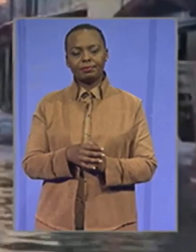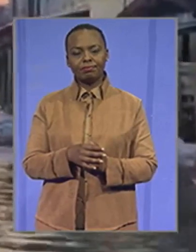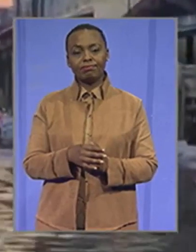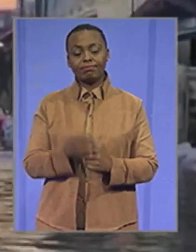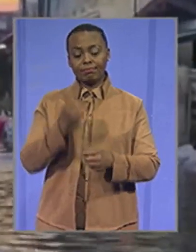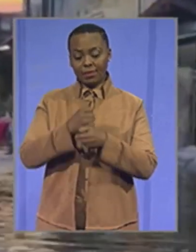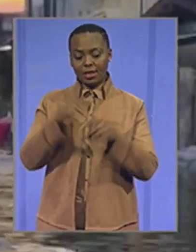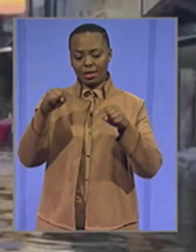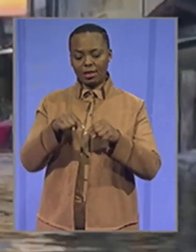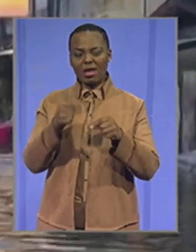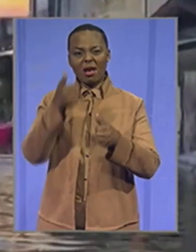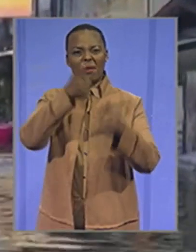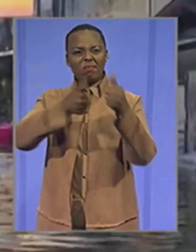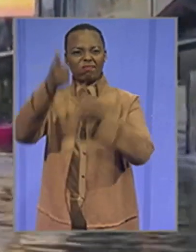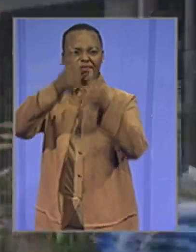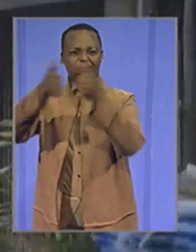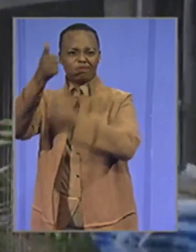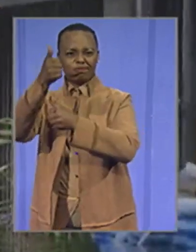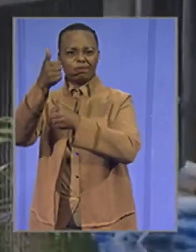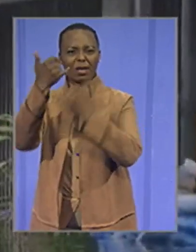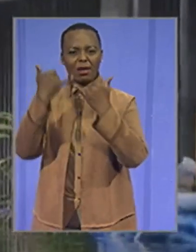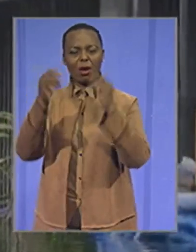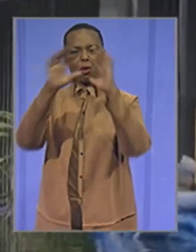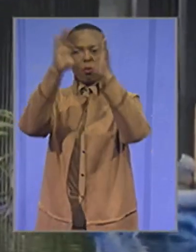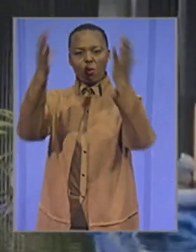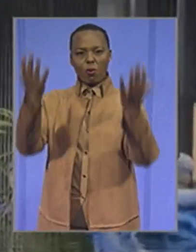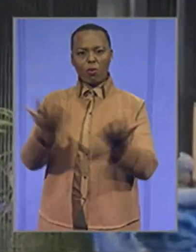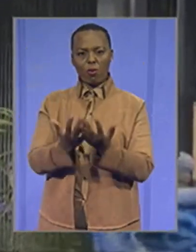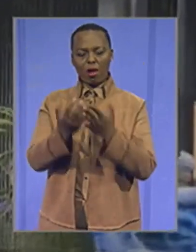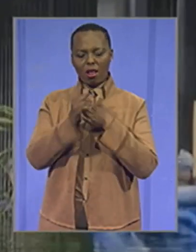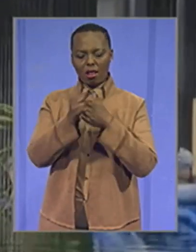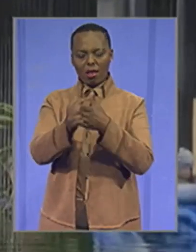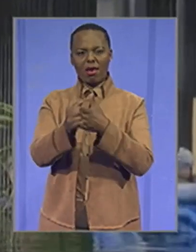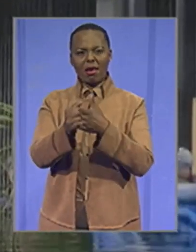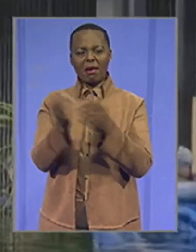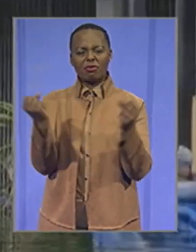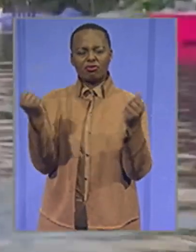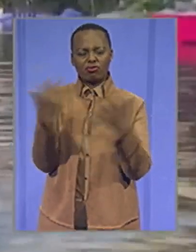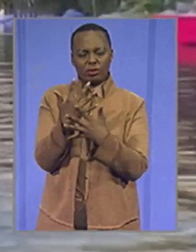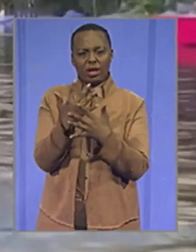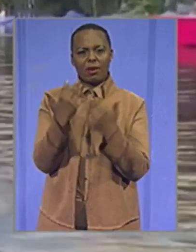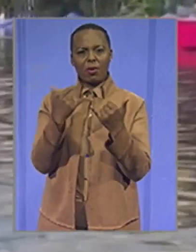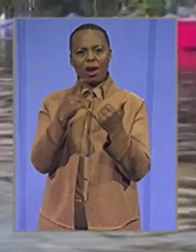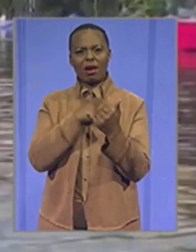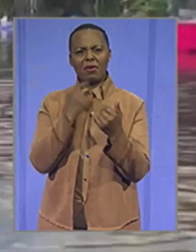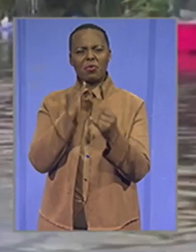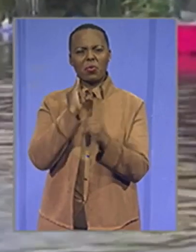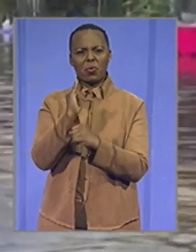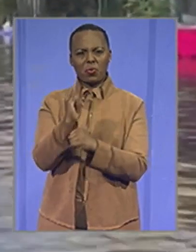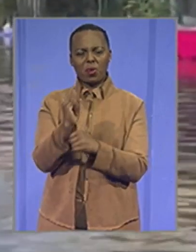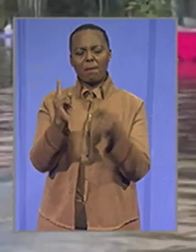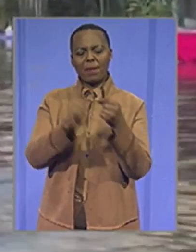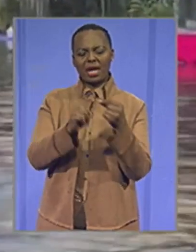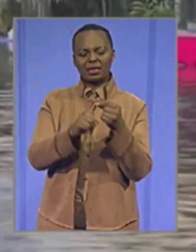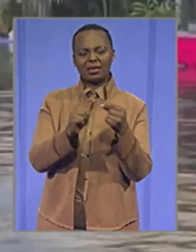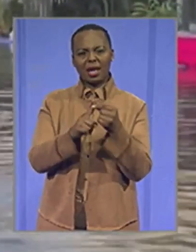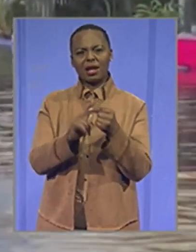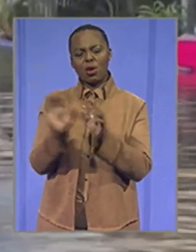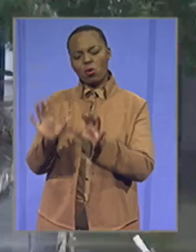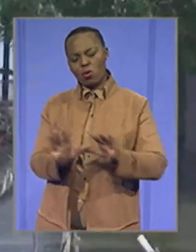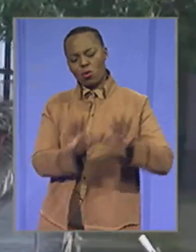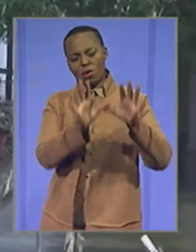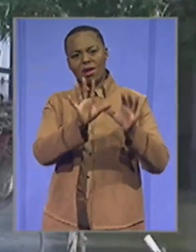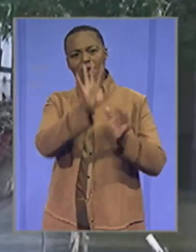Elenya ga baetapele ba lefase ba itemogetse tiragalo ya go kusha bohloko ka Pakistan, dikontinente tša Afrika, dinaga mabapi tša Europa